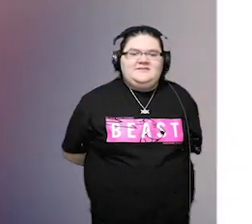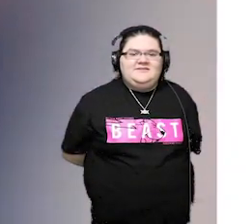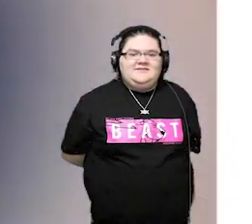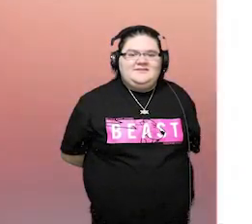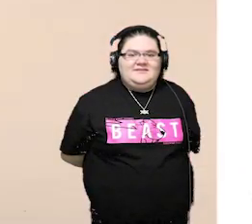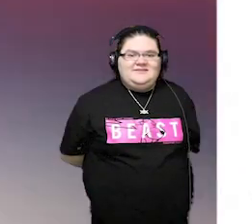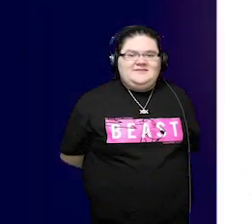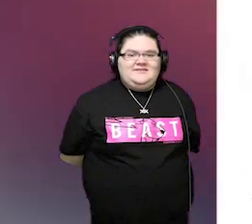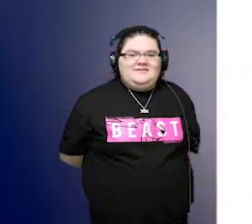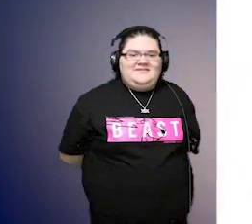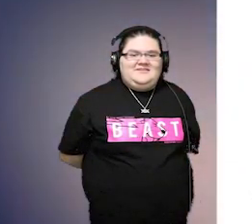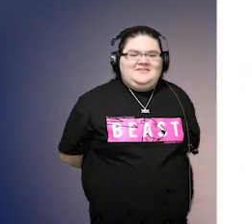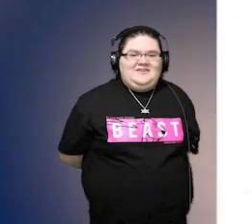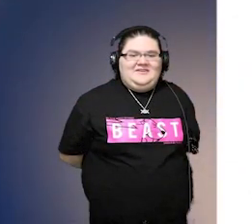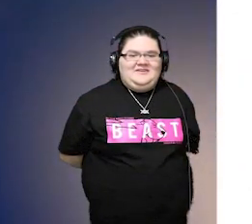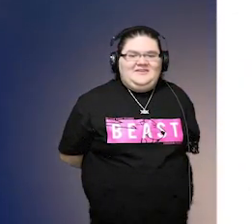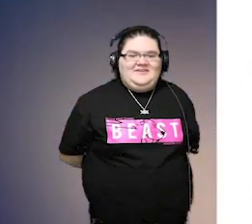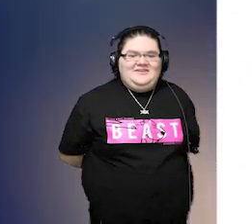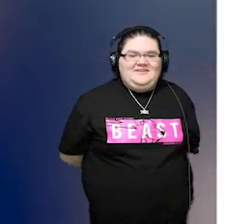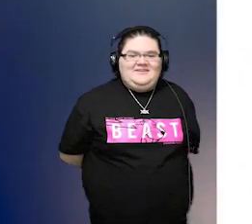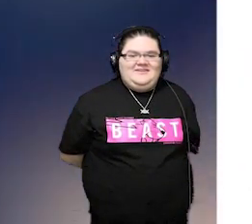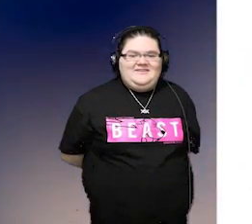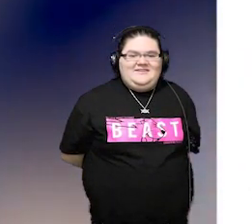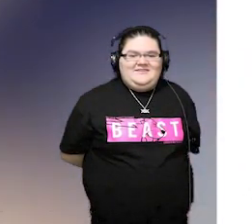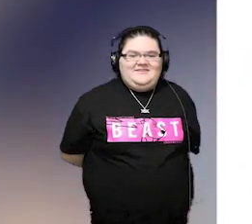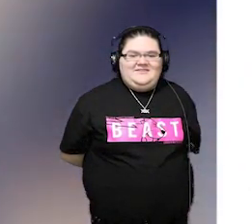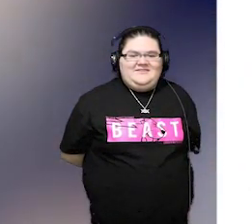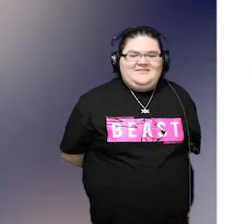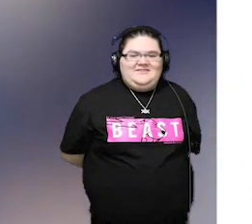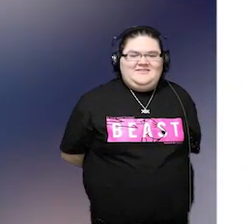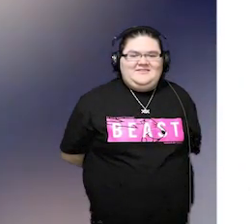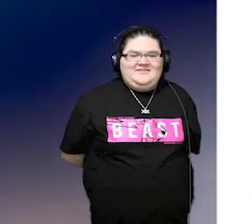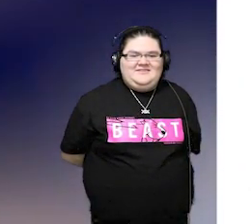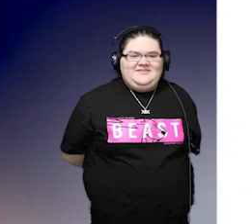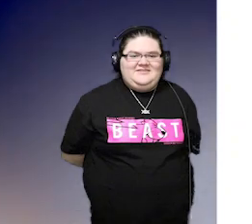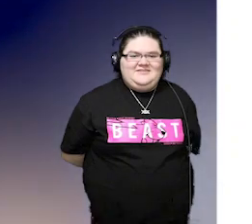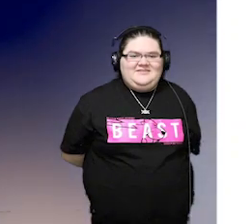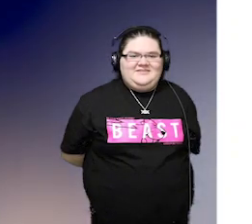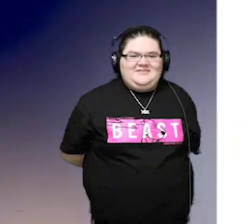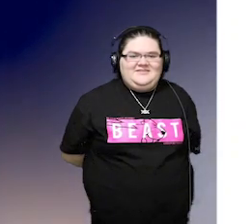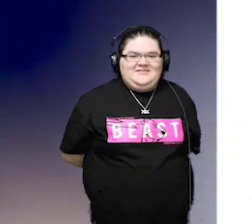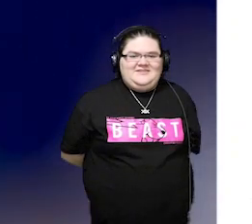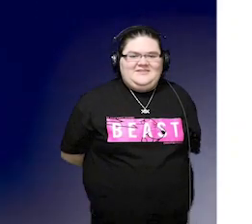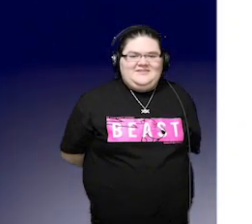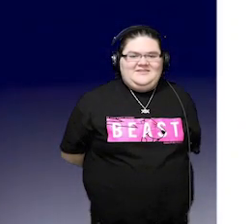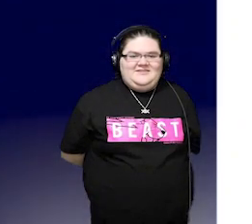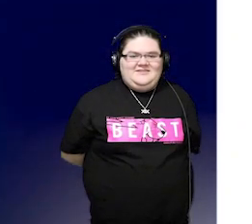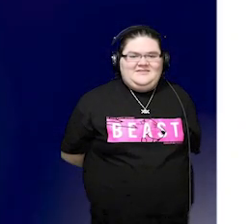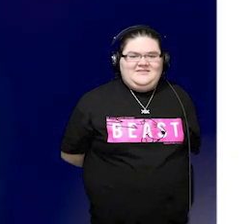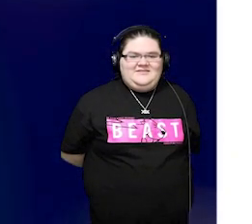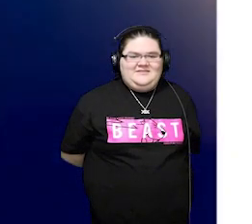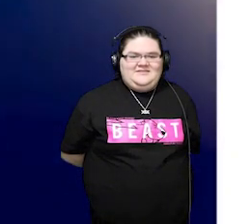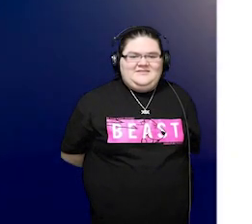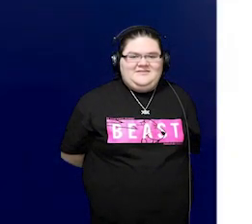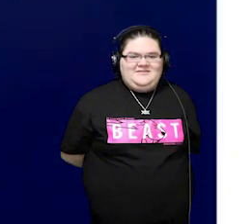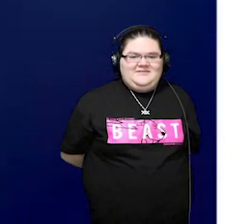killed the one. Uh-oh, Max, you're on the spot. Go ahead, Max. Go ahead. Go ahead.